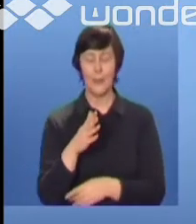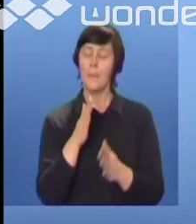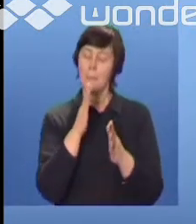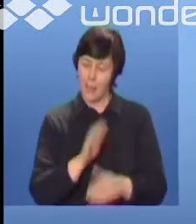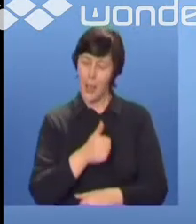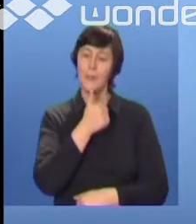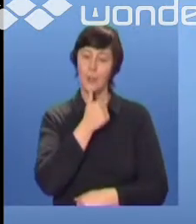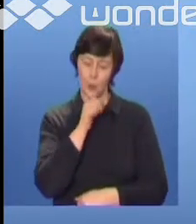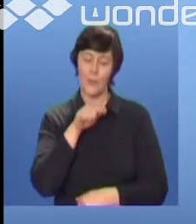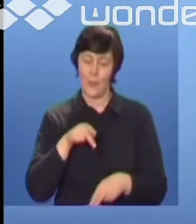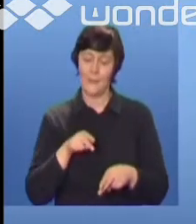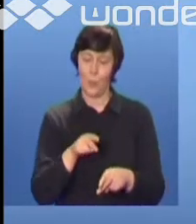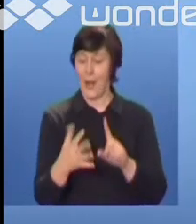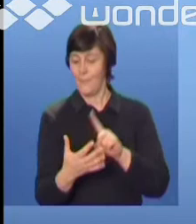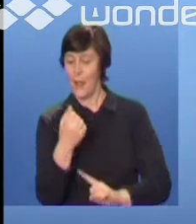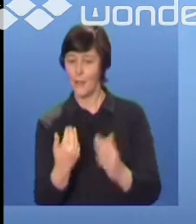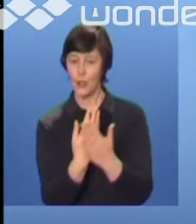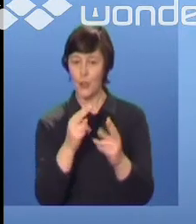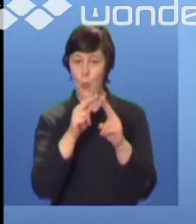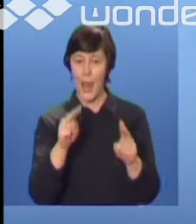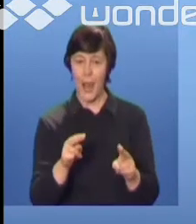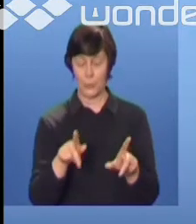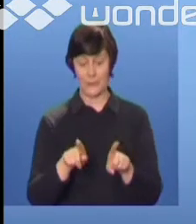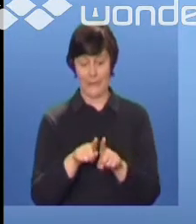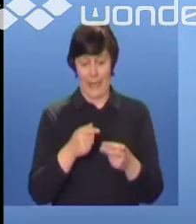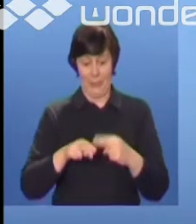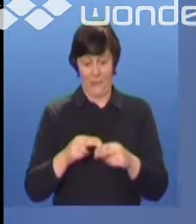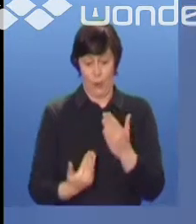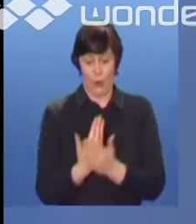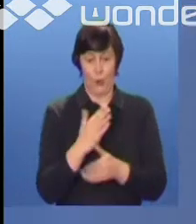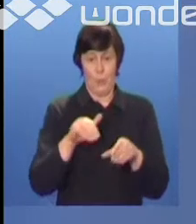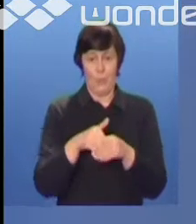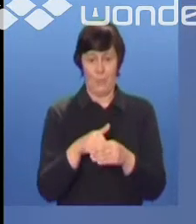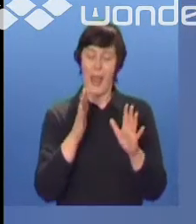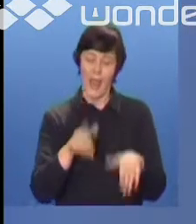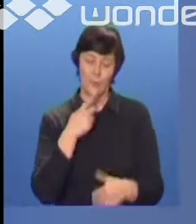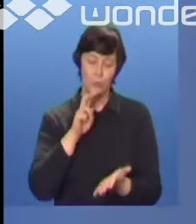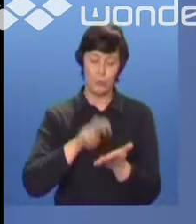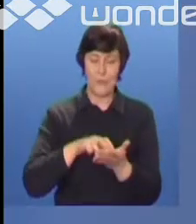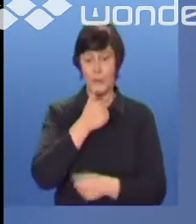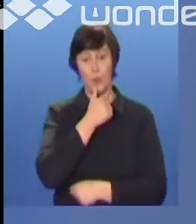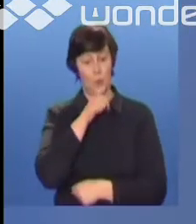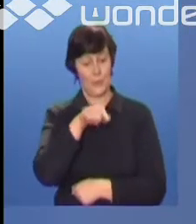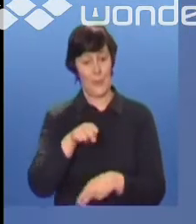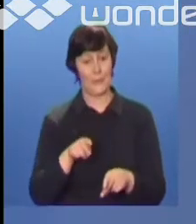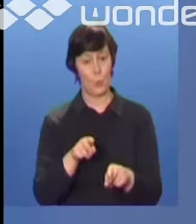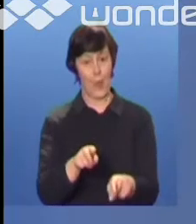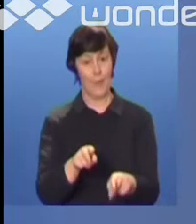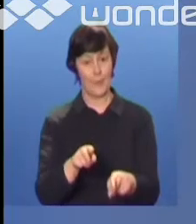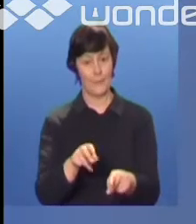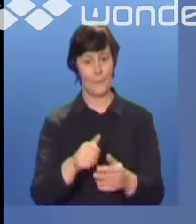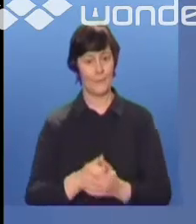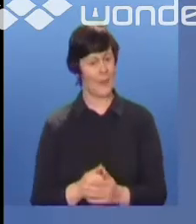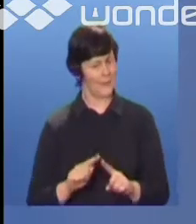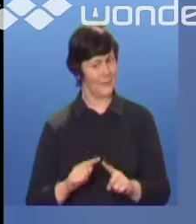housing, as will anyone who joins the housing register within these boroughs. Locata is different to the old system because